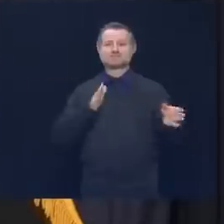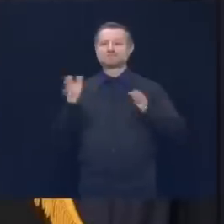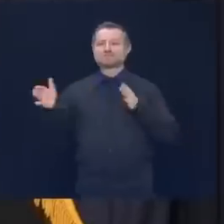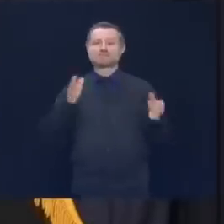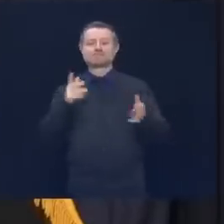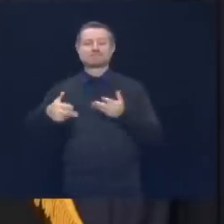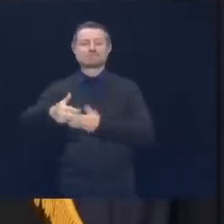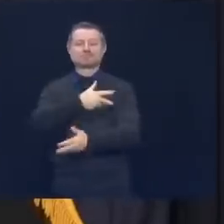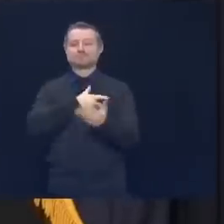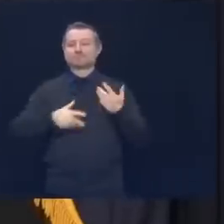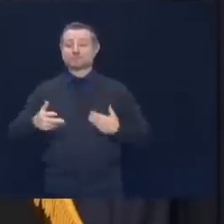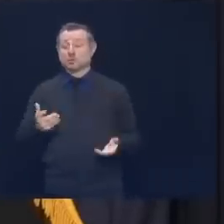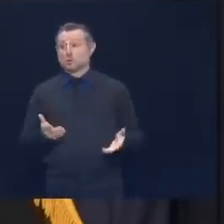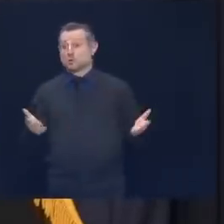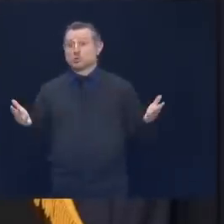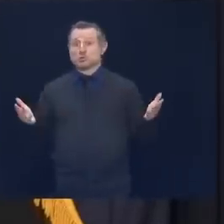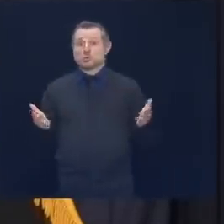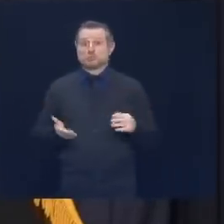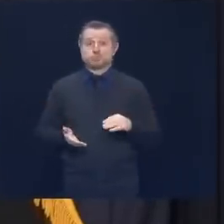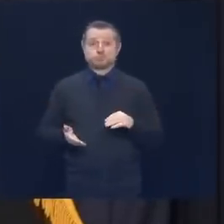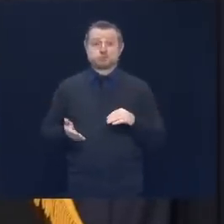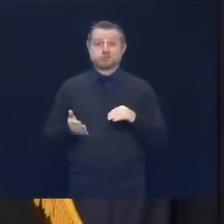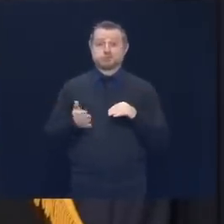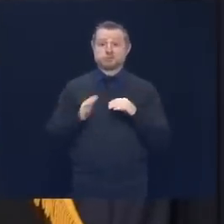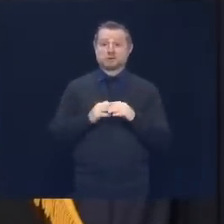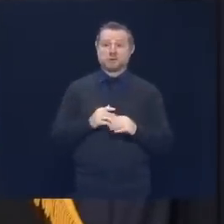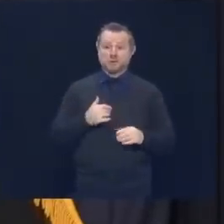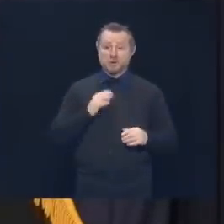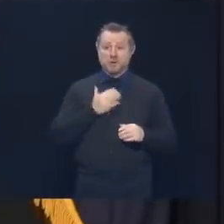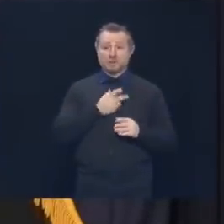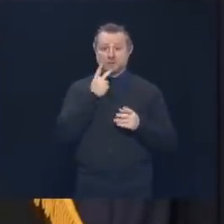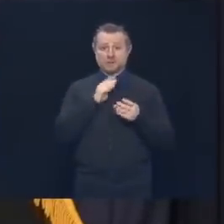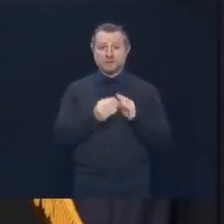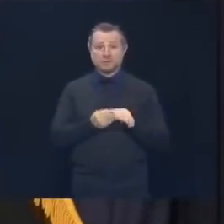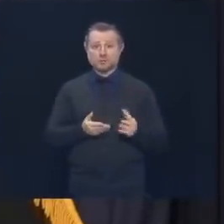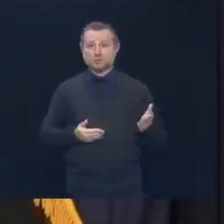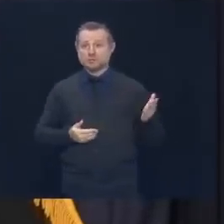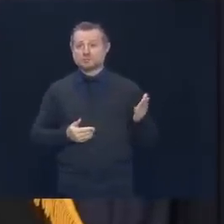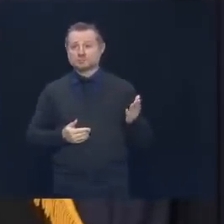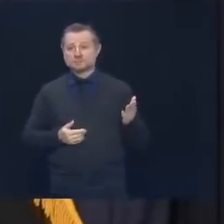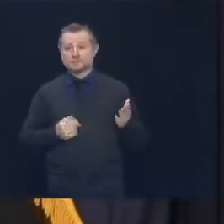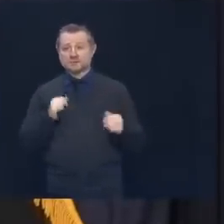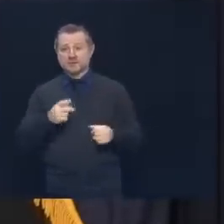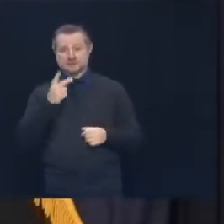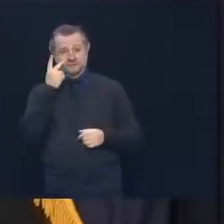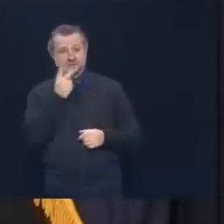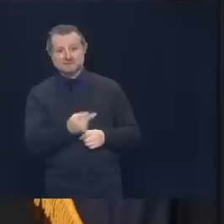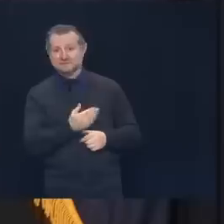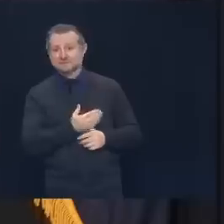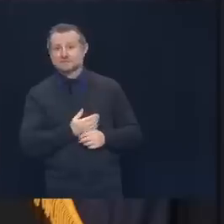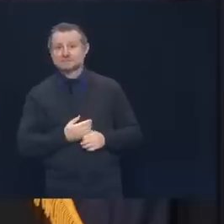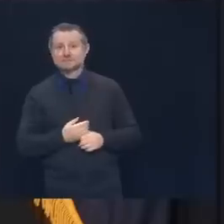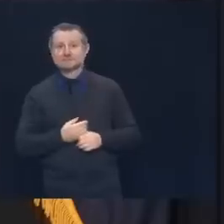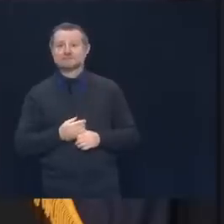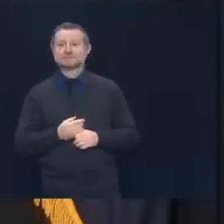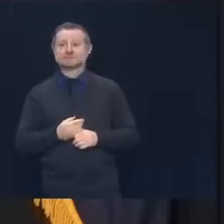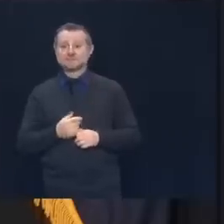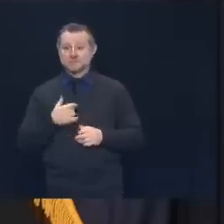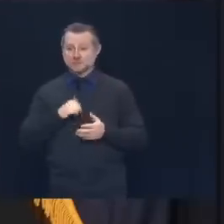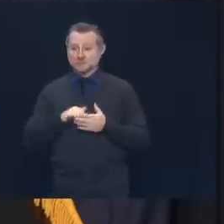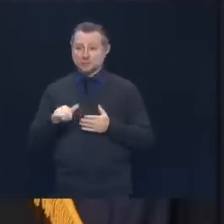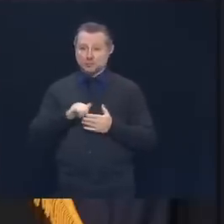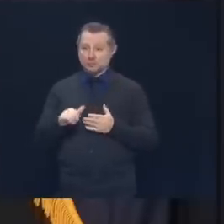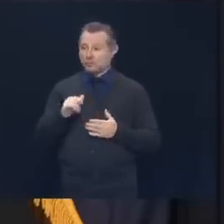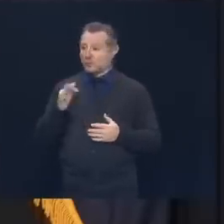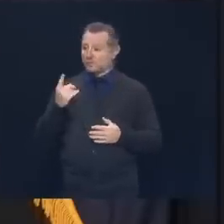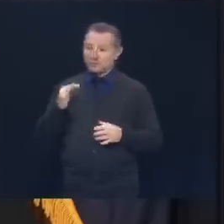back to that chart of where we are, you know, you see that we have one of the lowest rates